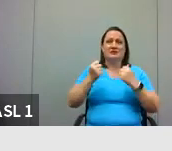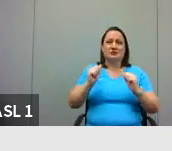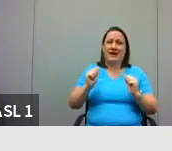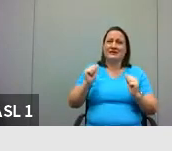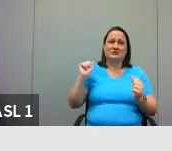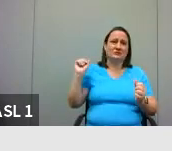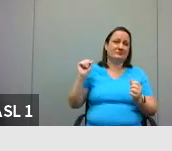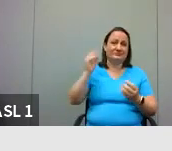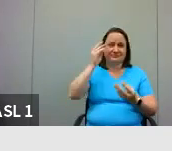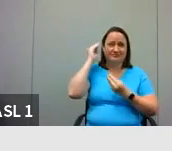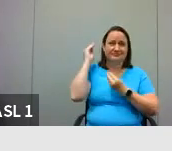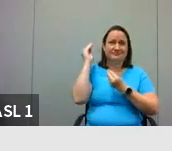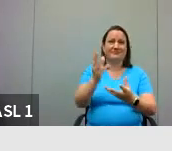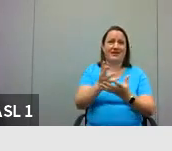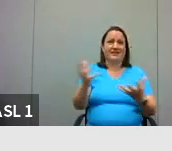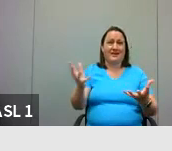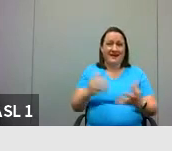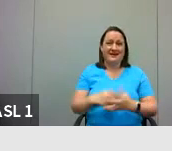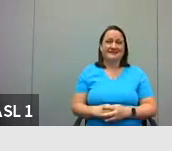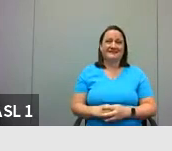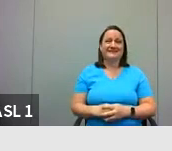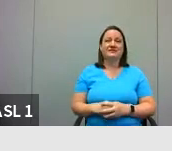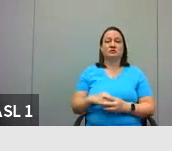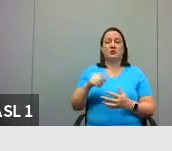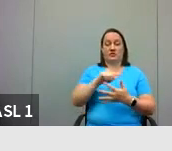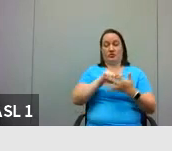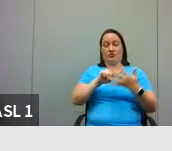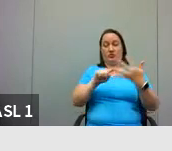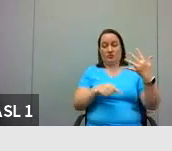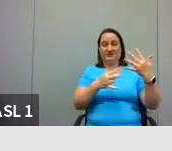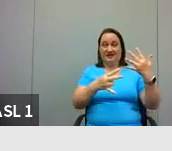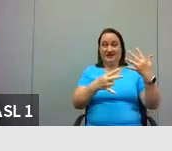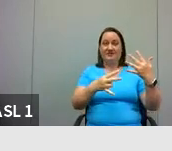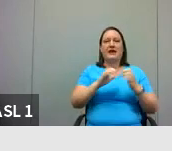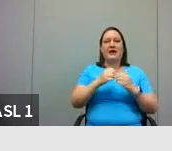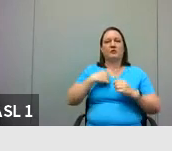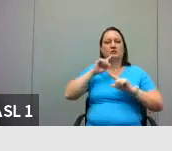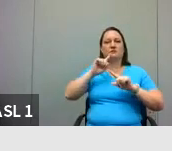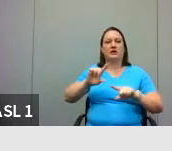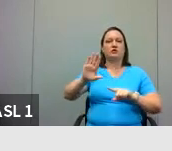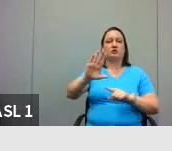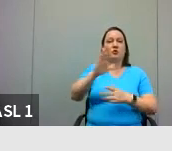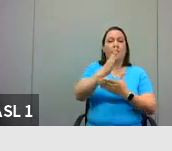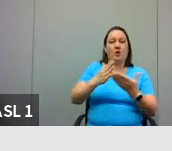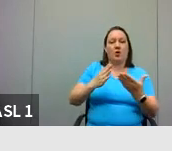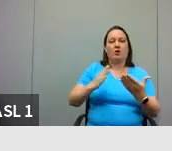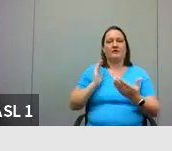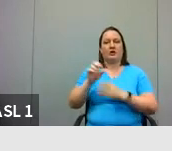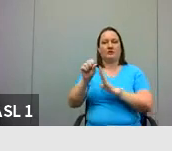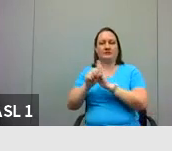we responded to your section in the state plan. And as